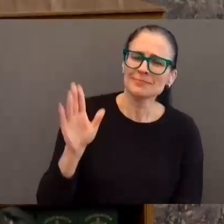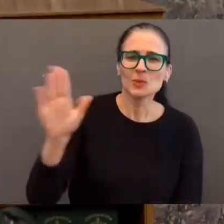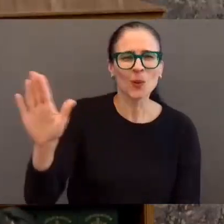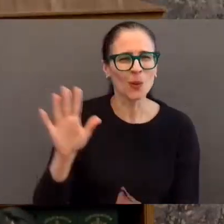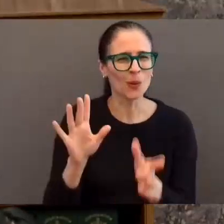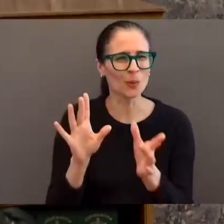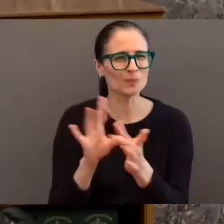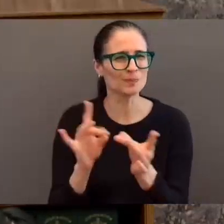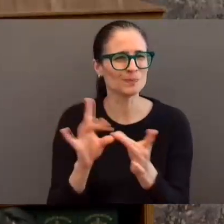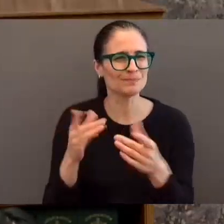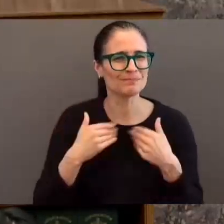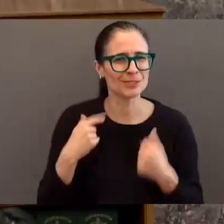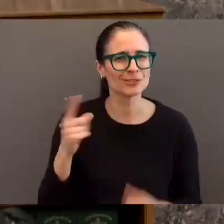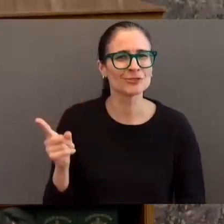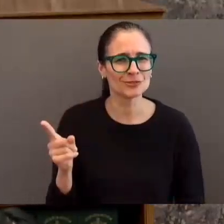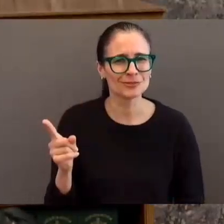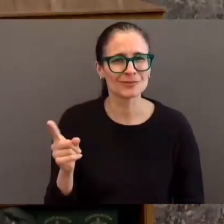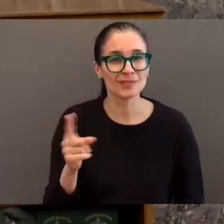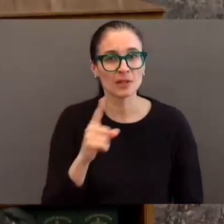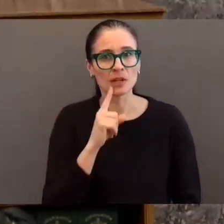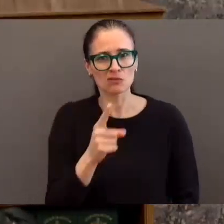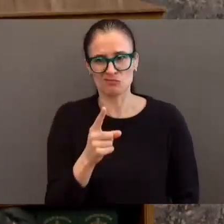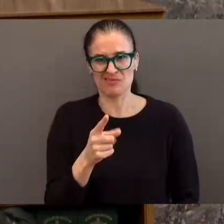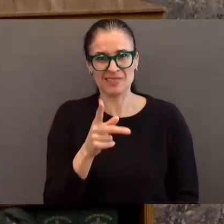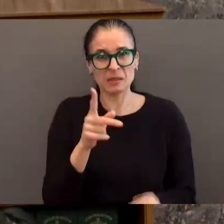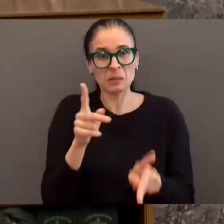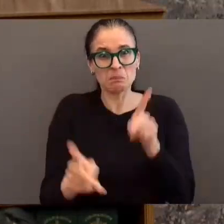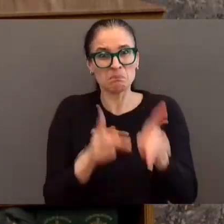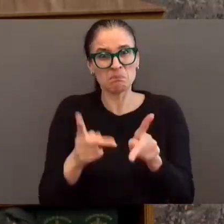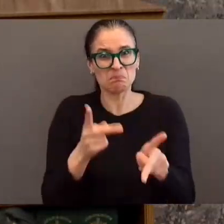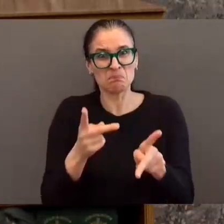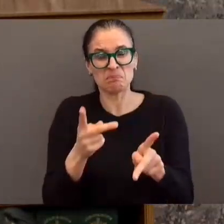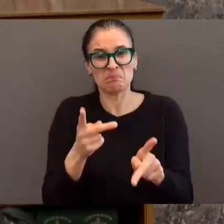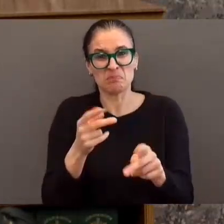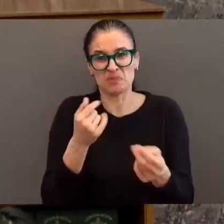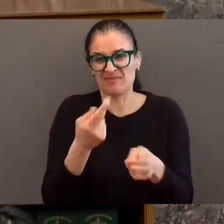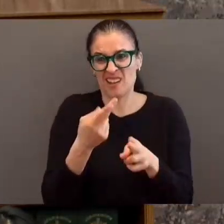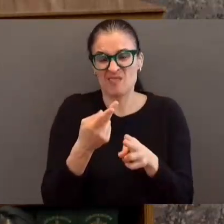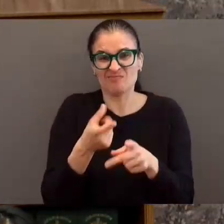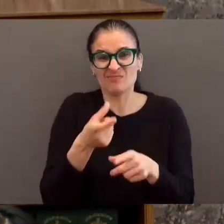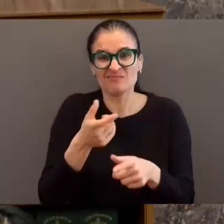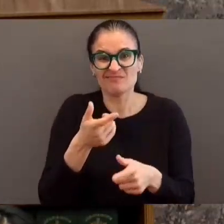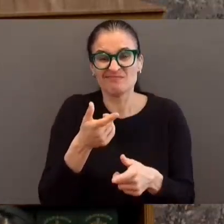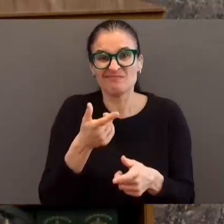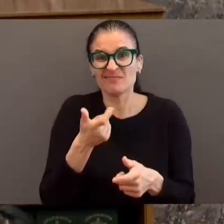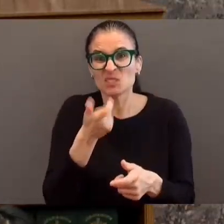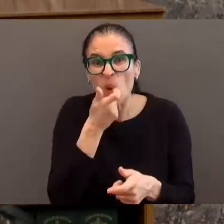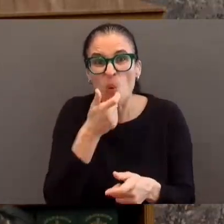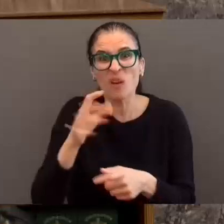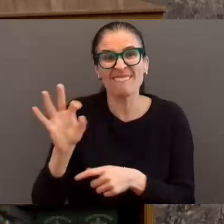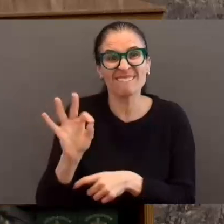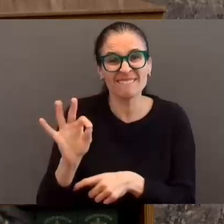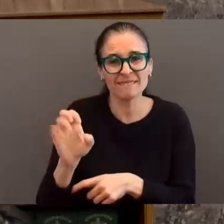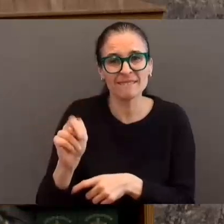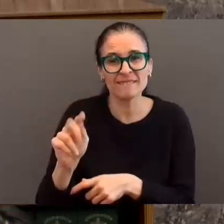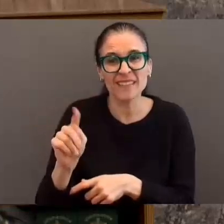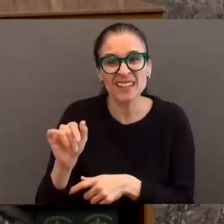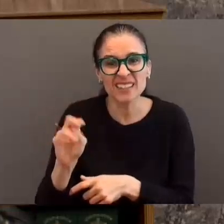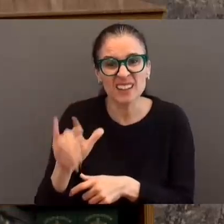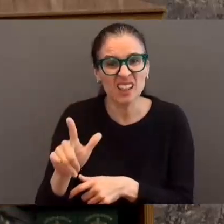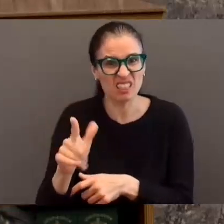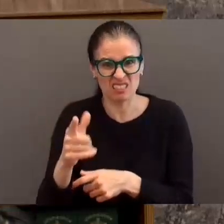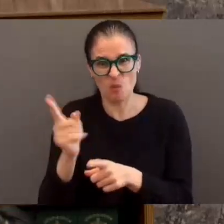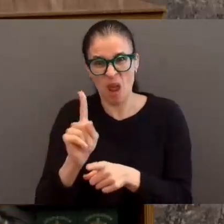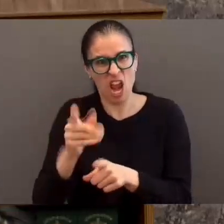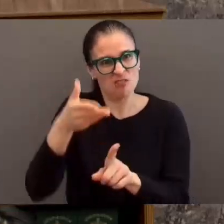in taxpayer-funded housing units, and BC Housing is confirming it. Police are constantly called to these buildings